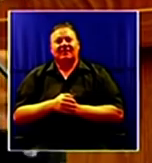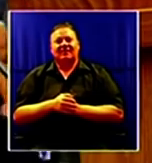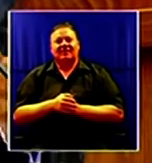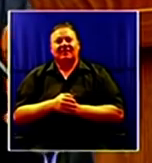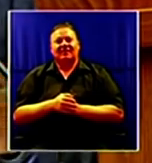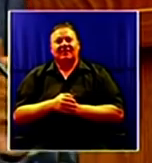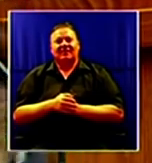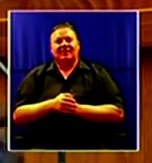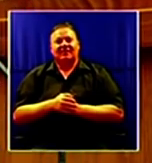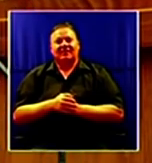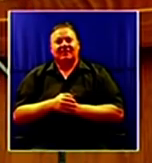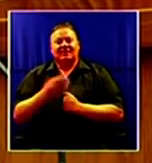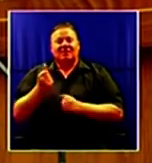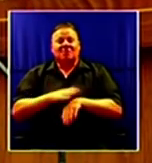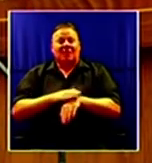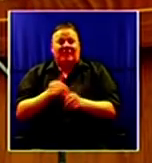Sometimes it's the Deputy Speaker.